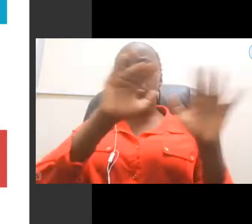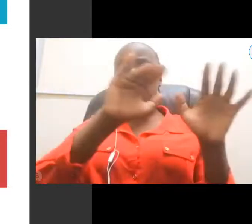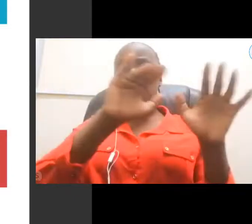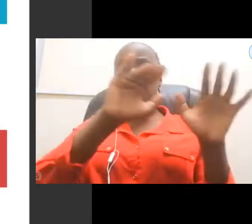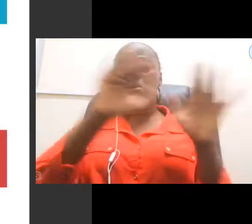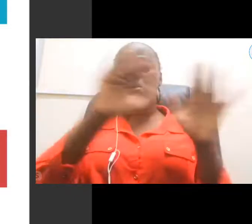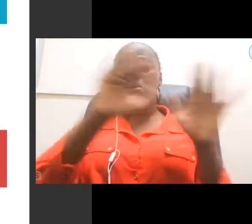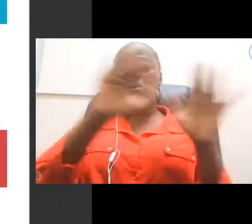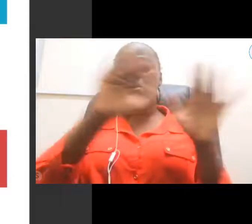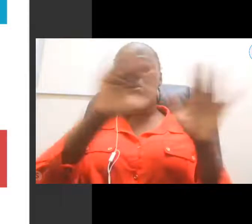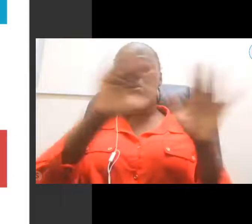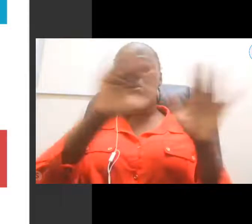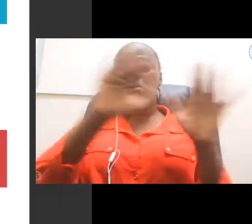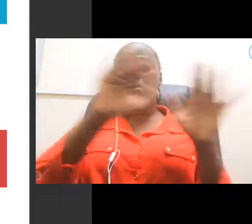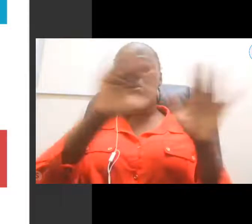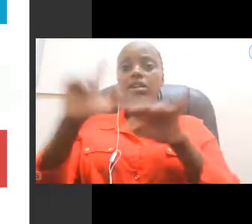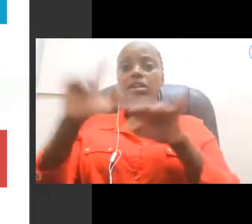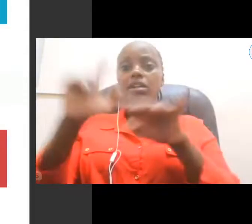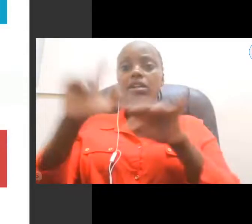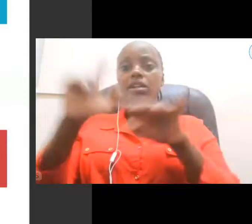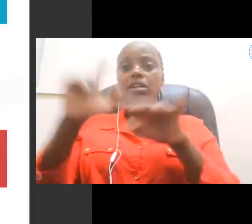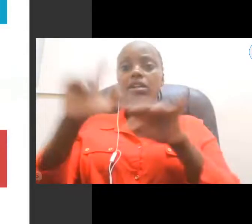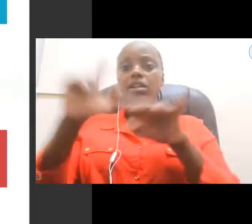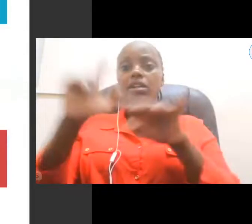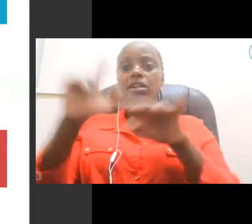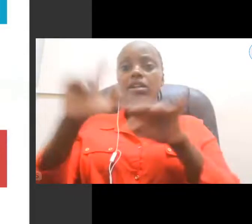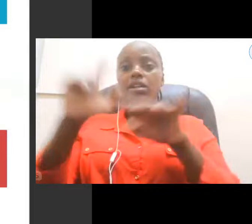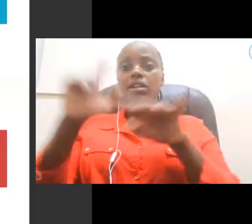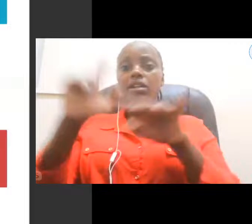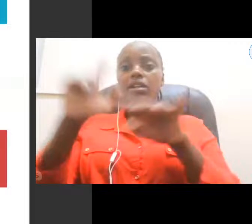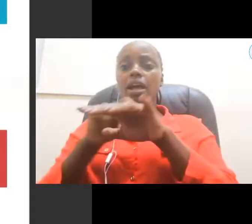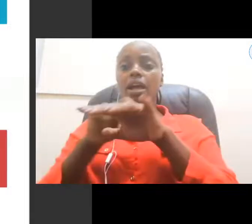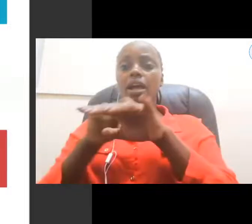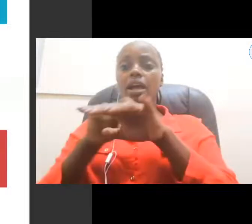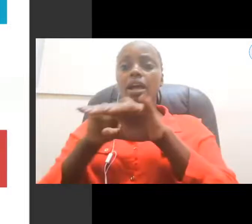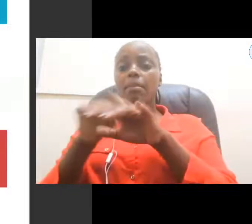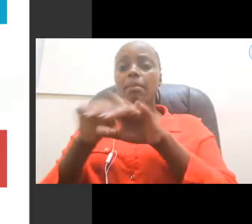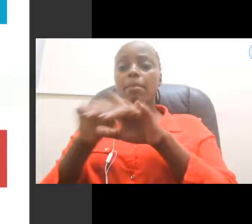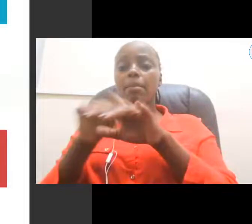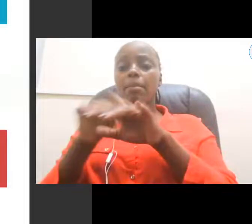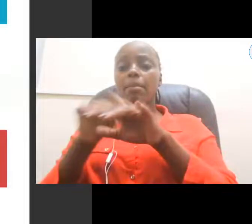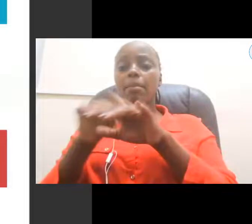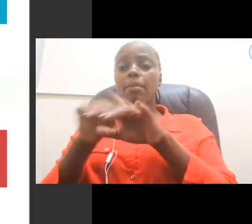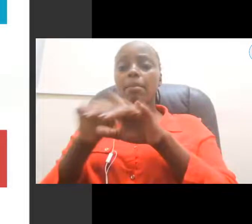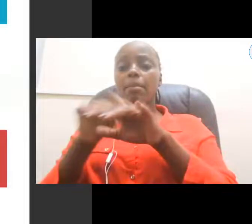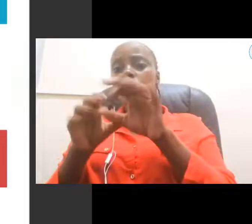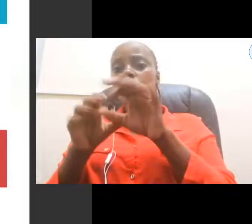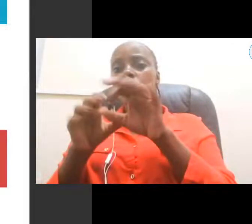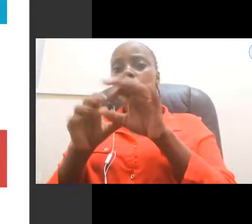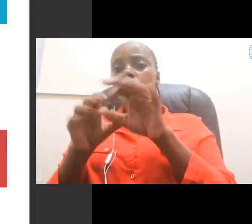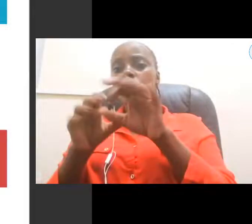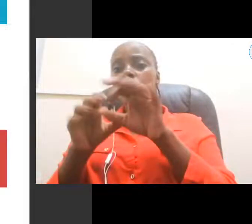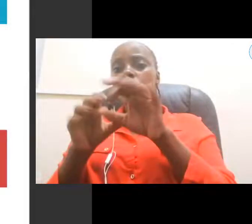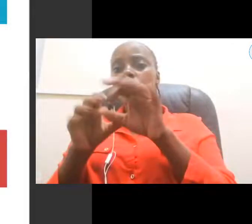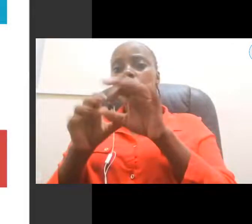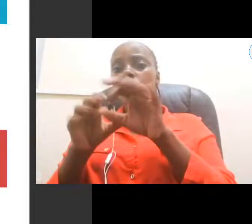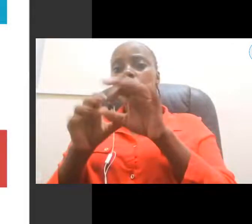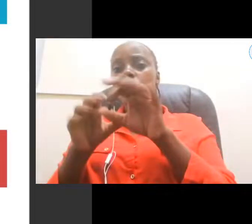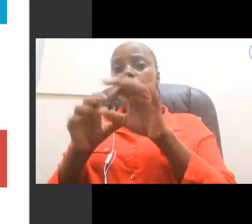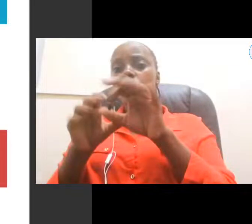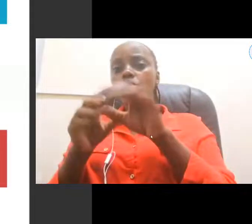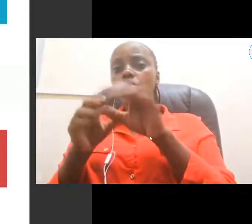we'll then develop key priority areas, which will then guide us what's it that we want to do. And under each key